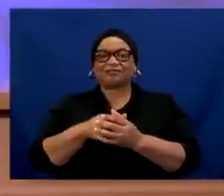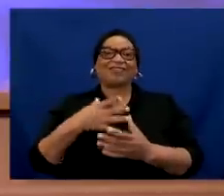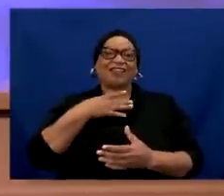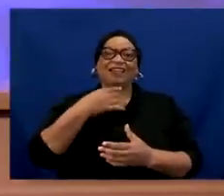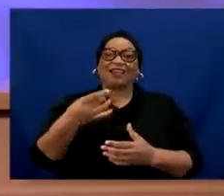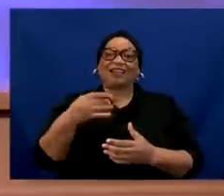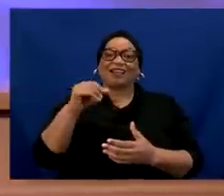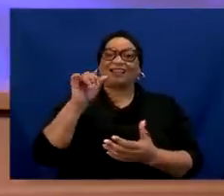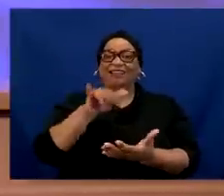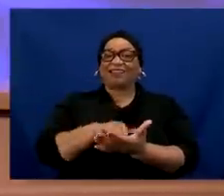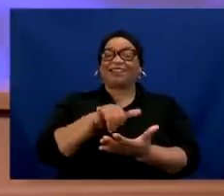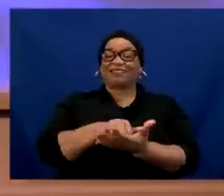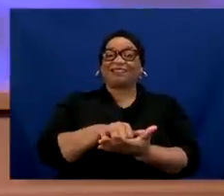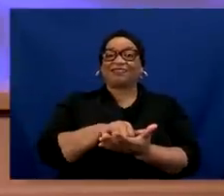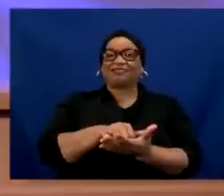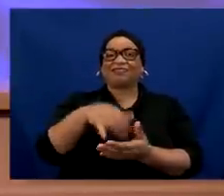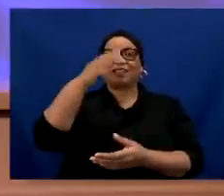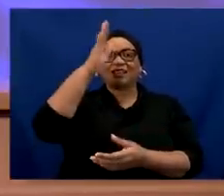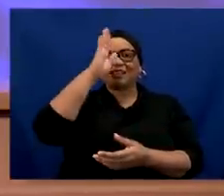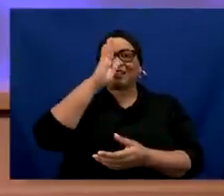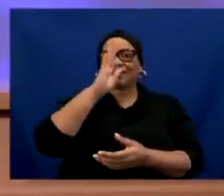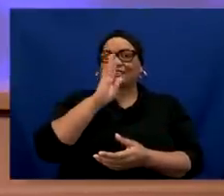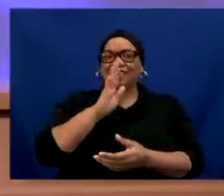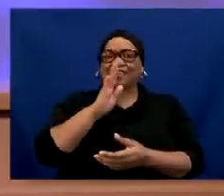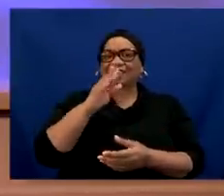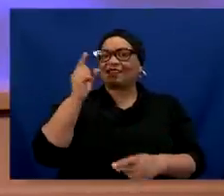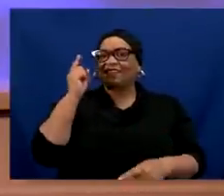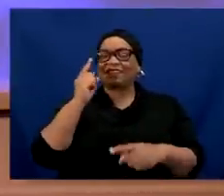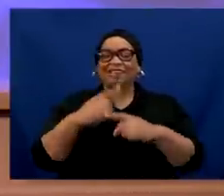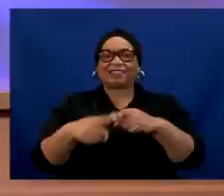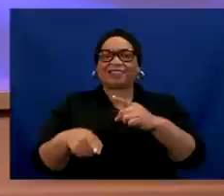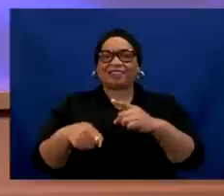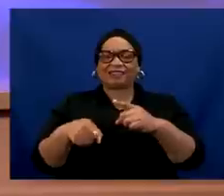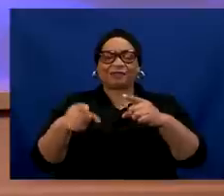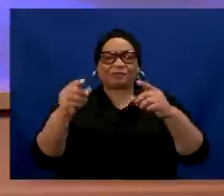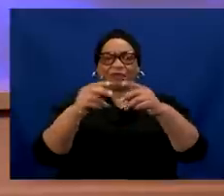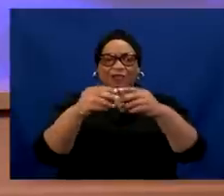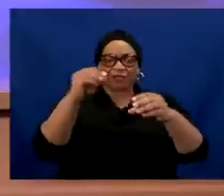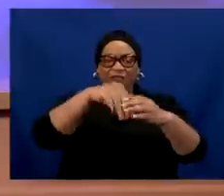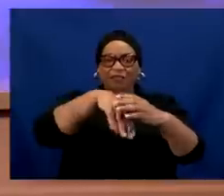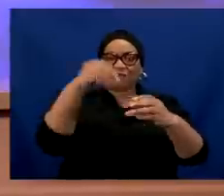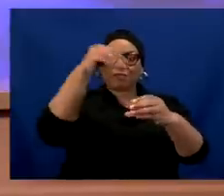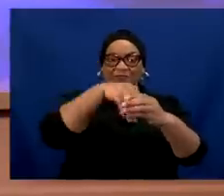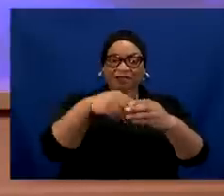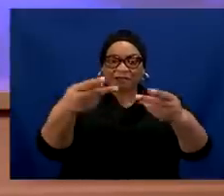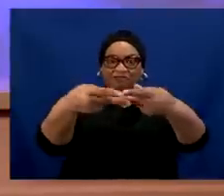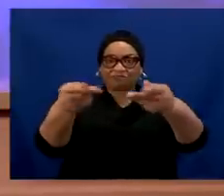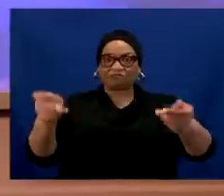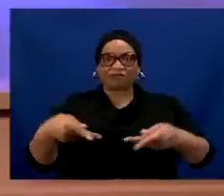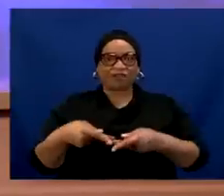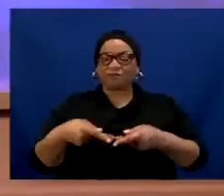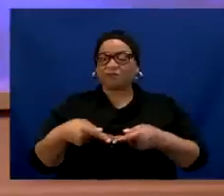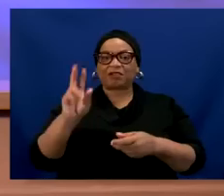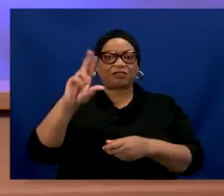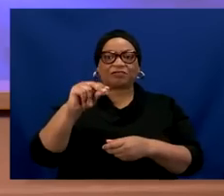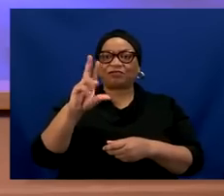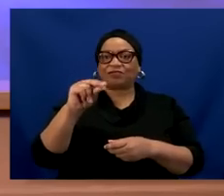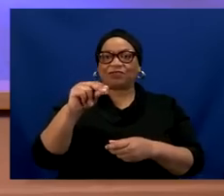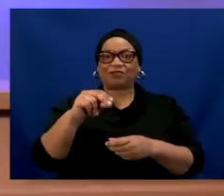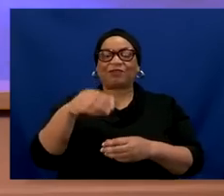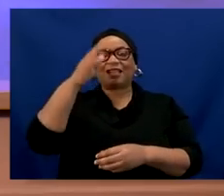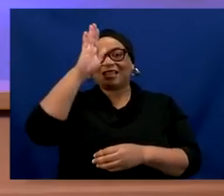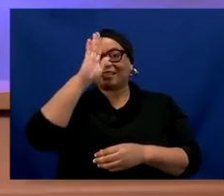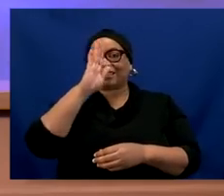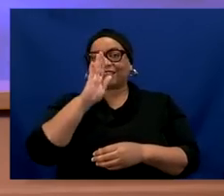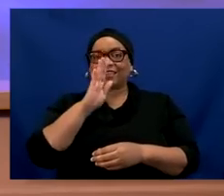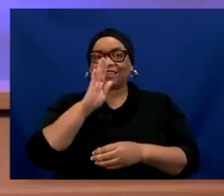that God refuses to be placed in our boxes of limitation, that God refuses